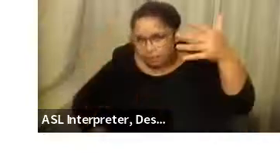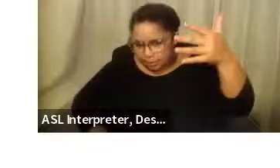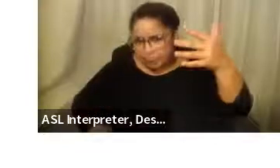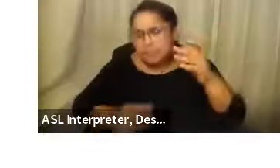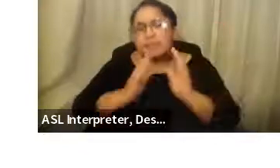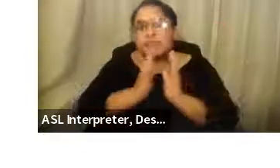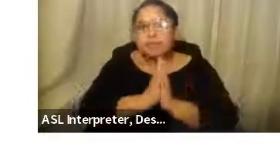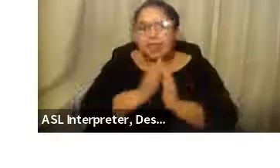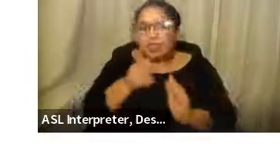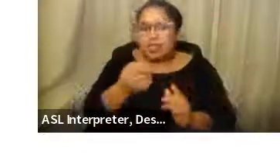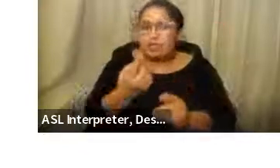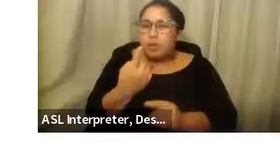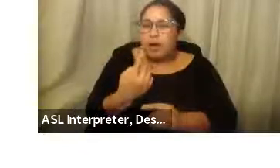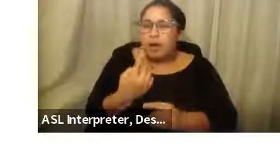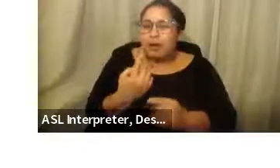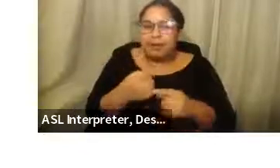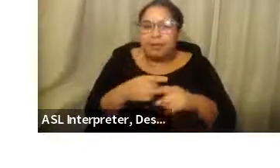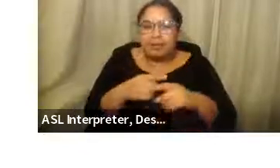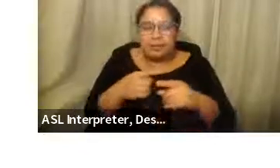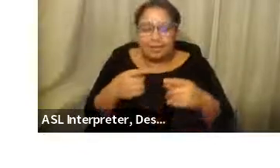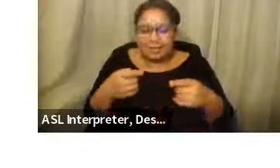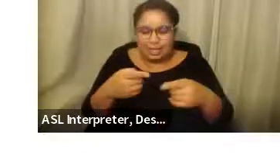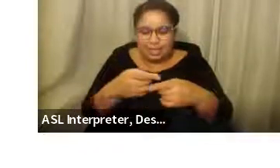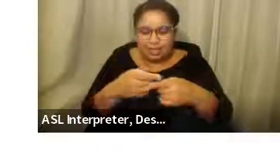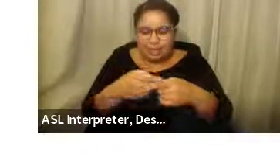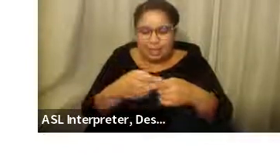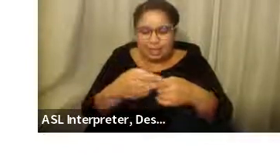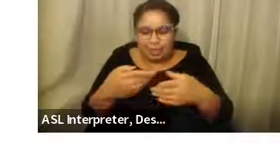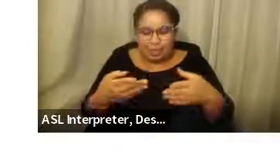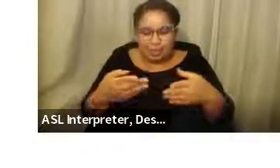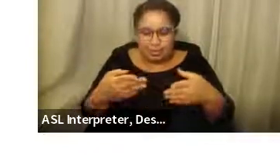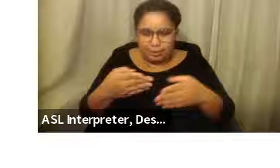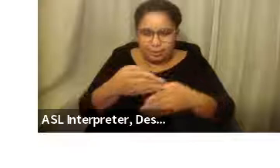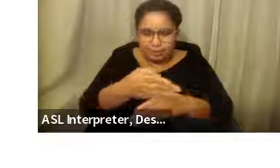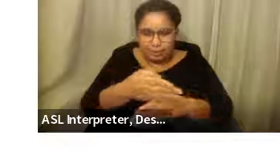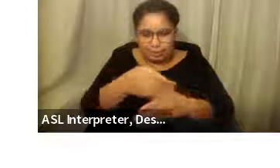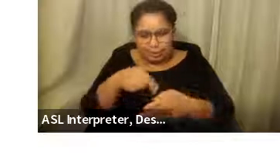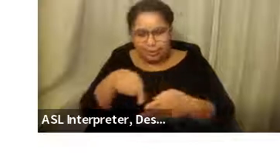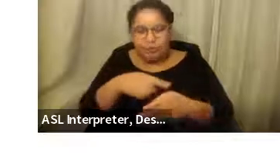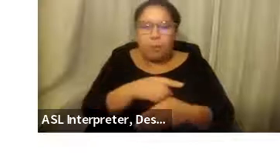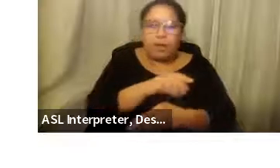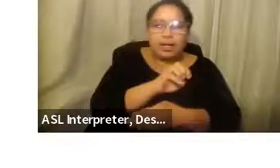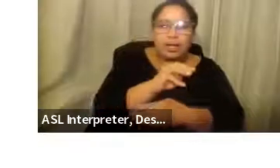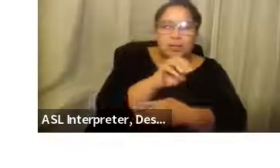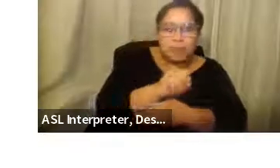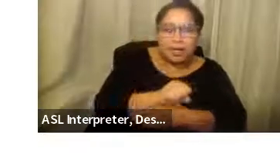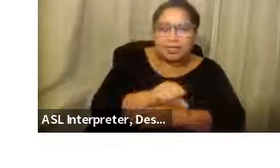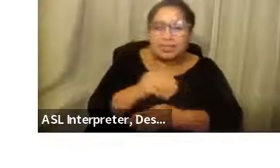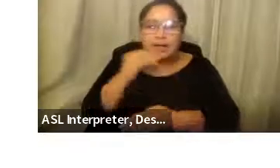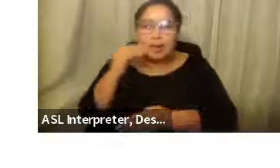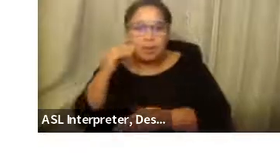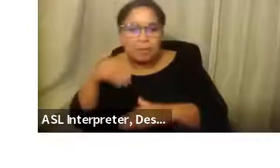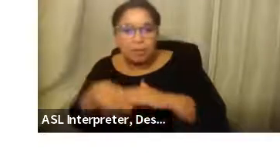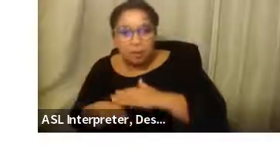the intersection between home birth and EMS. And unfortunately, sometimes EMS does get called to those